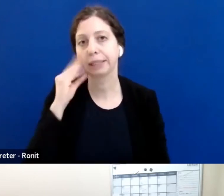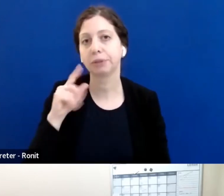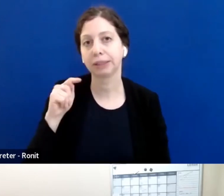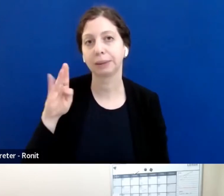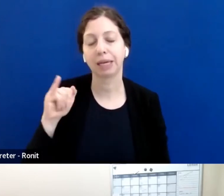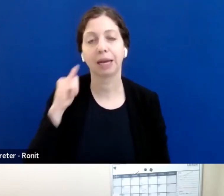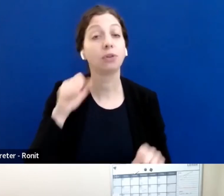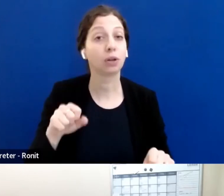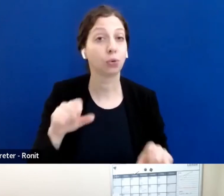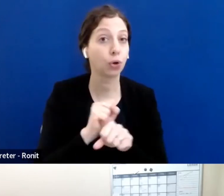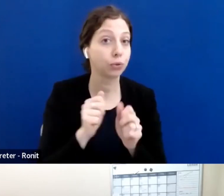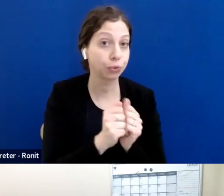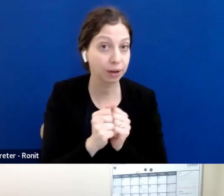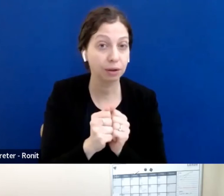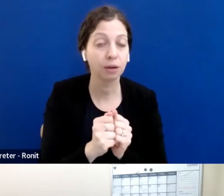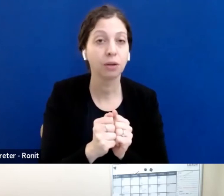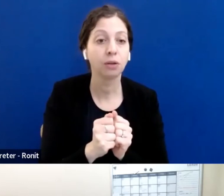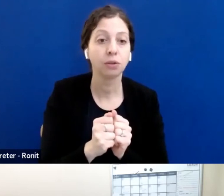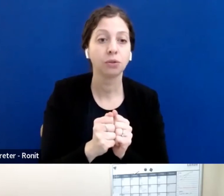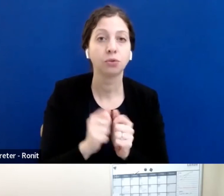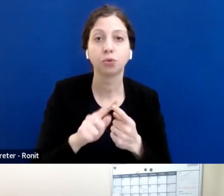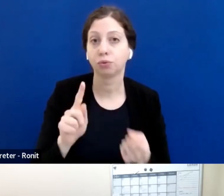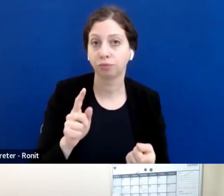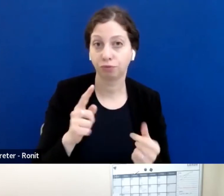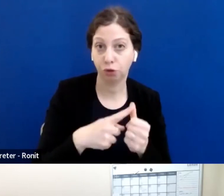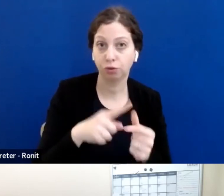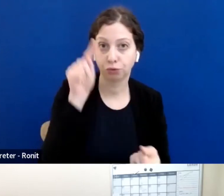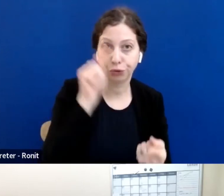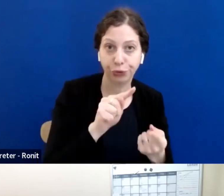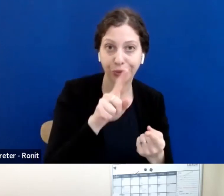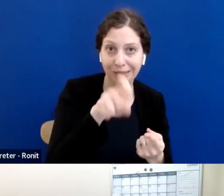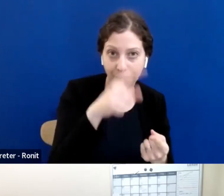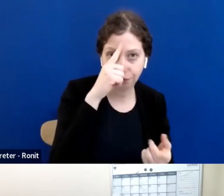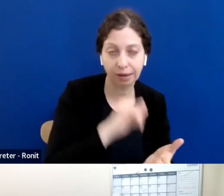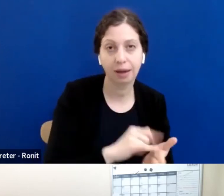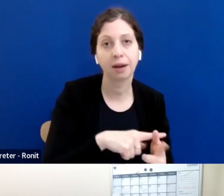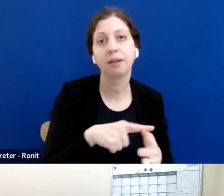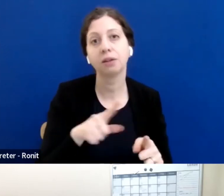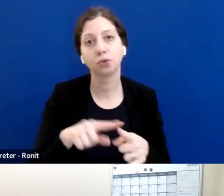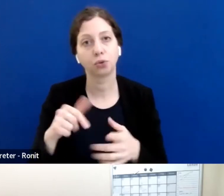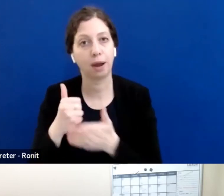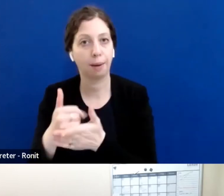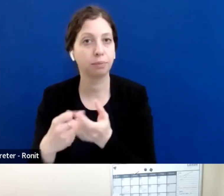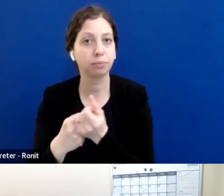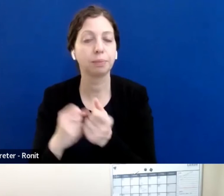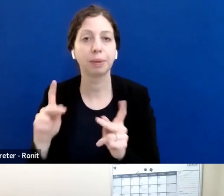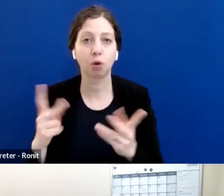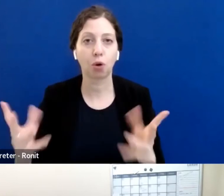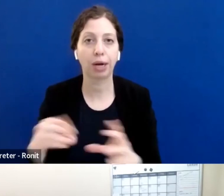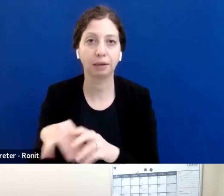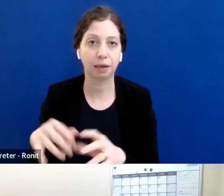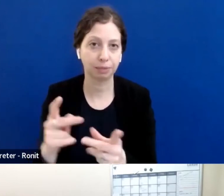work together to, one, reduce the need for it, and two, help those that are already in that